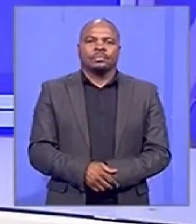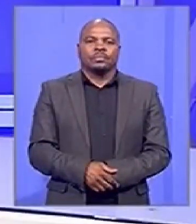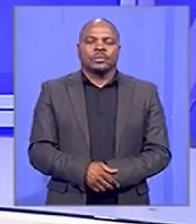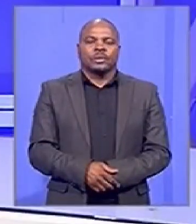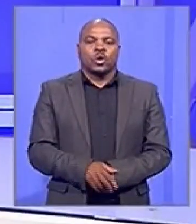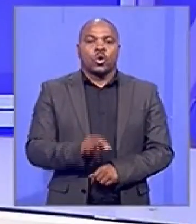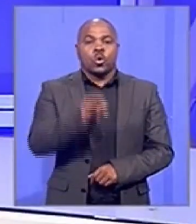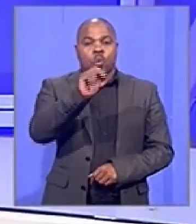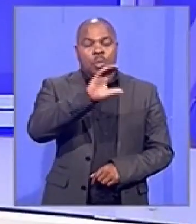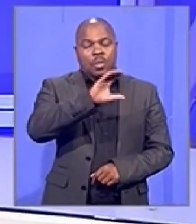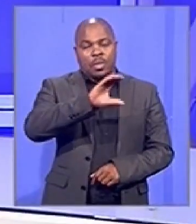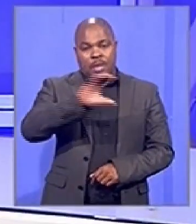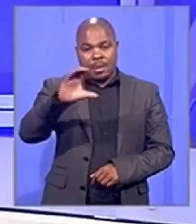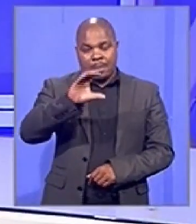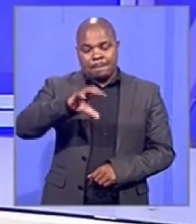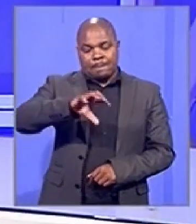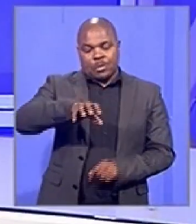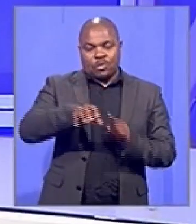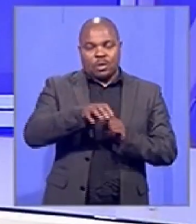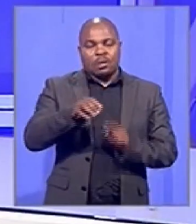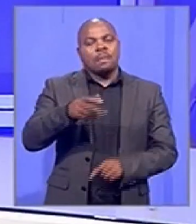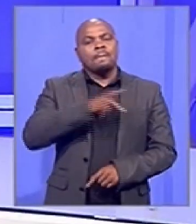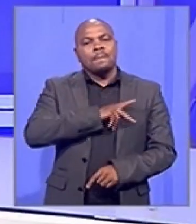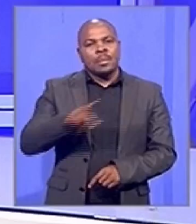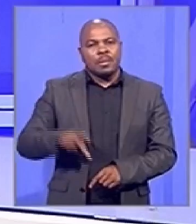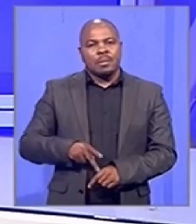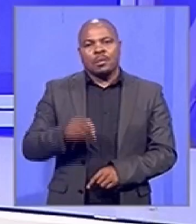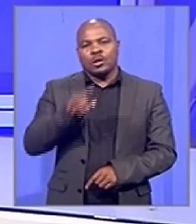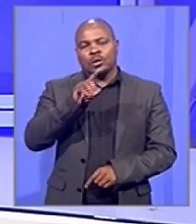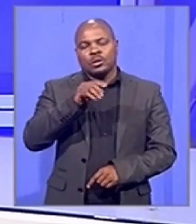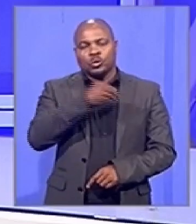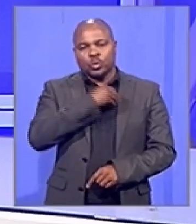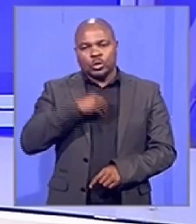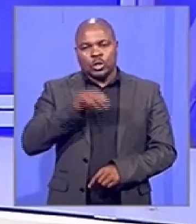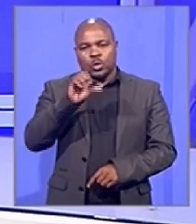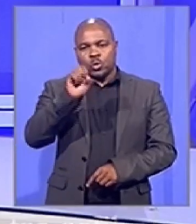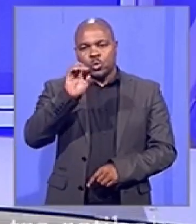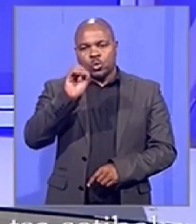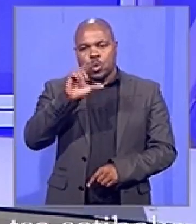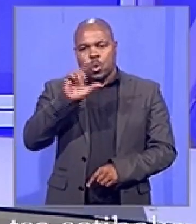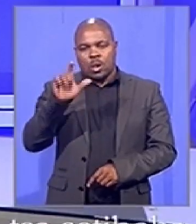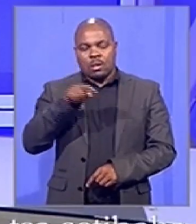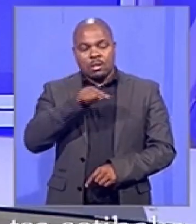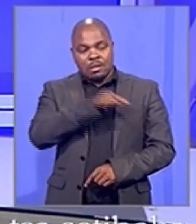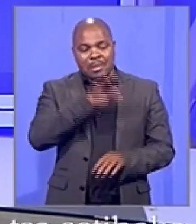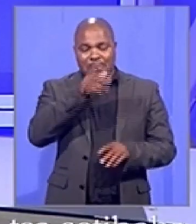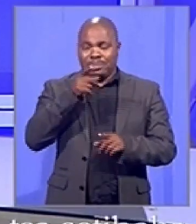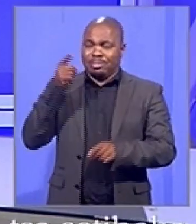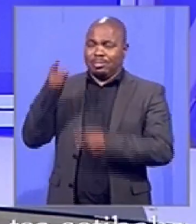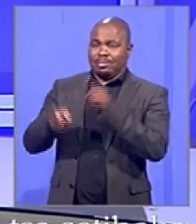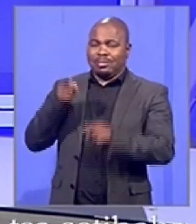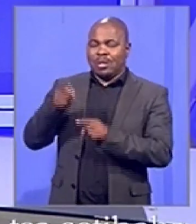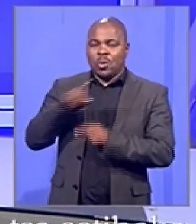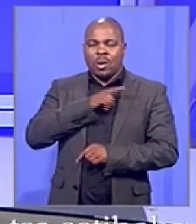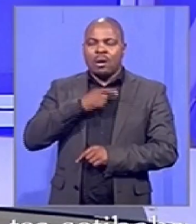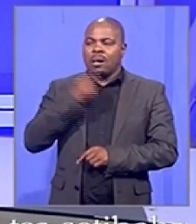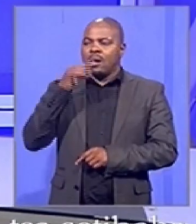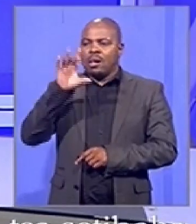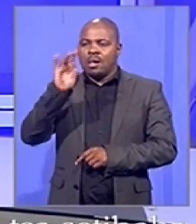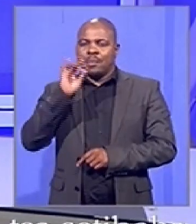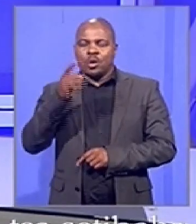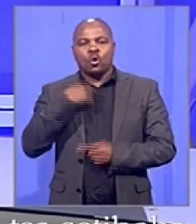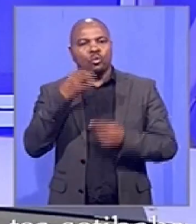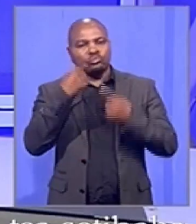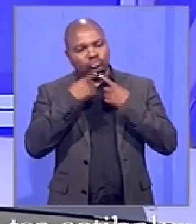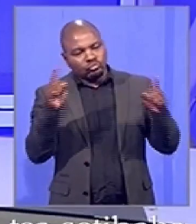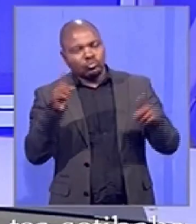Tuna khula Northern Cape ngaka zamane sore se olotswe hampimpe social media ho latela molaetsa wa yona ho X ka la bobedi mo reng ho ahilwe matlwana